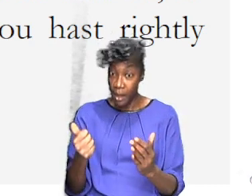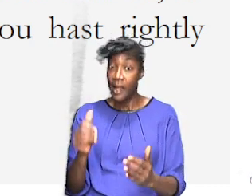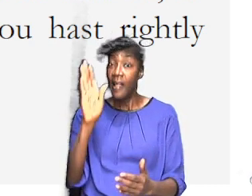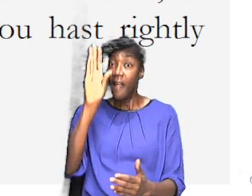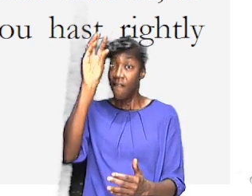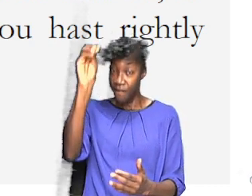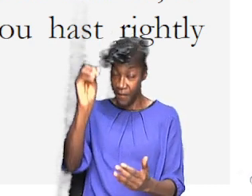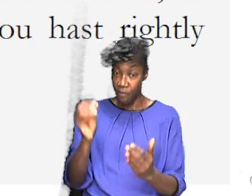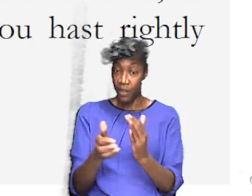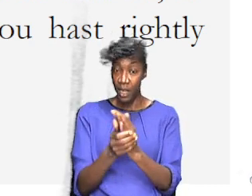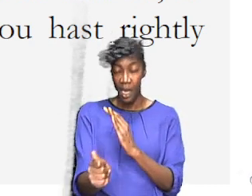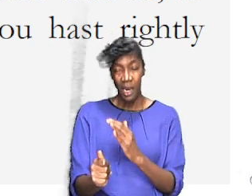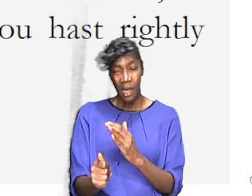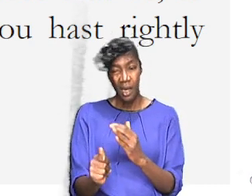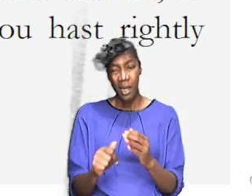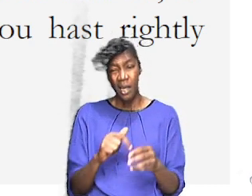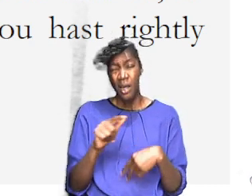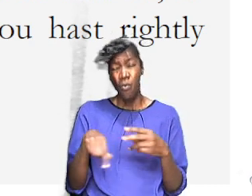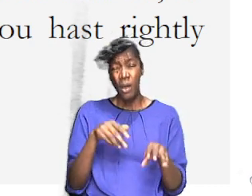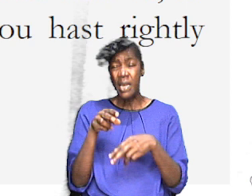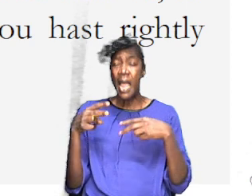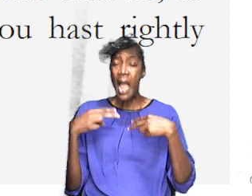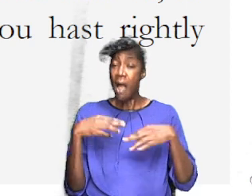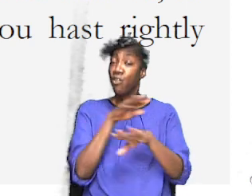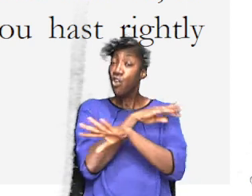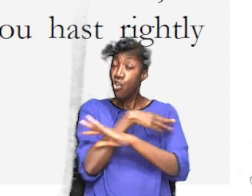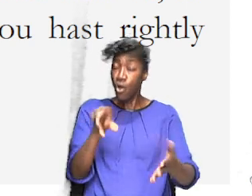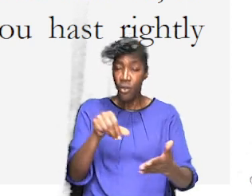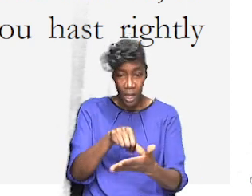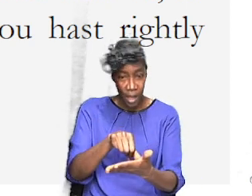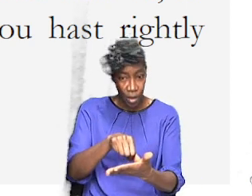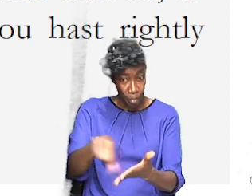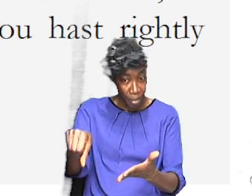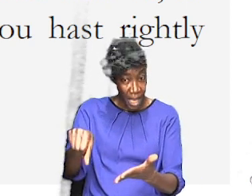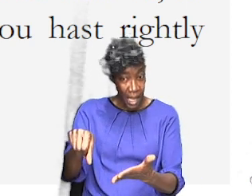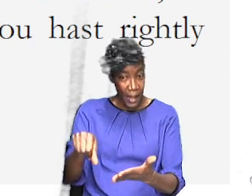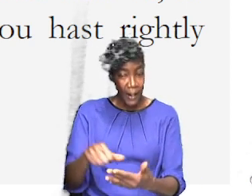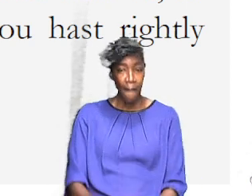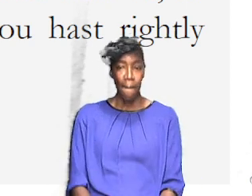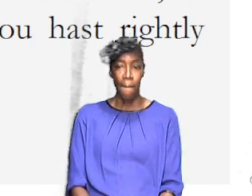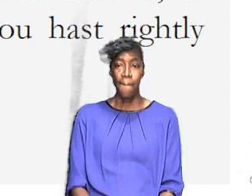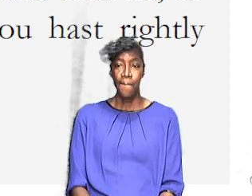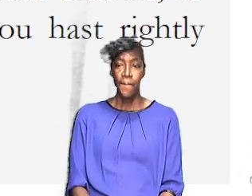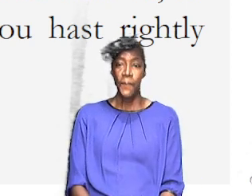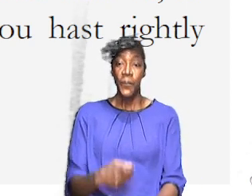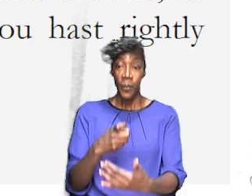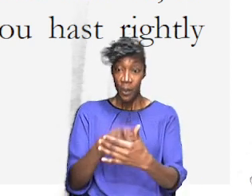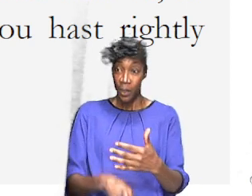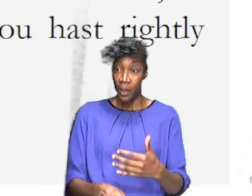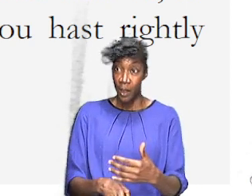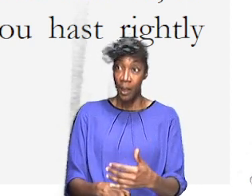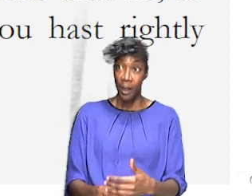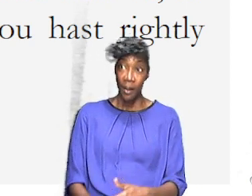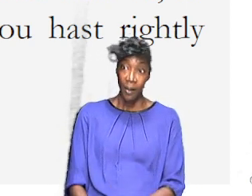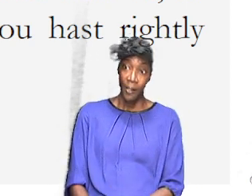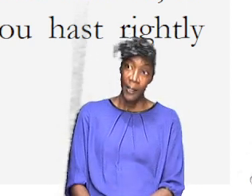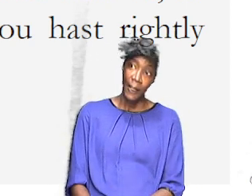God. And when they had nothing to pay, in other words, you are indebted